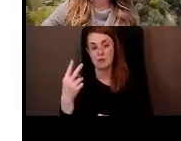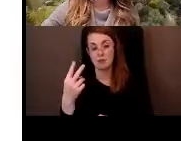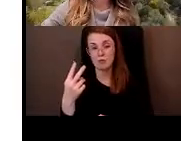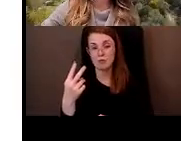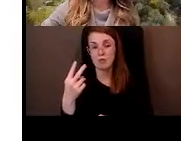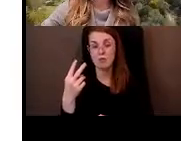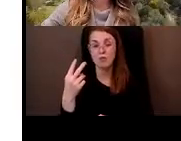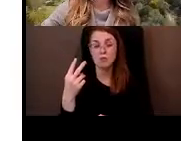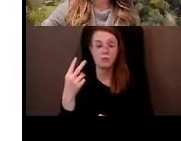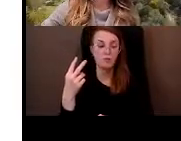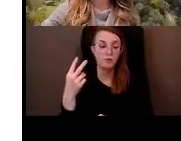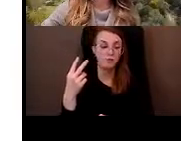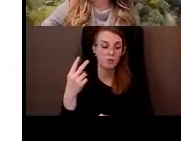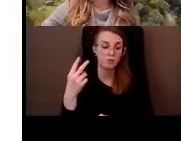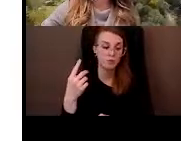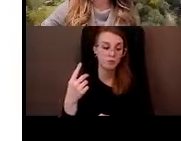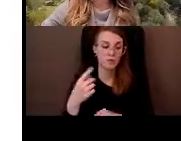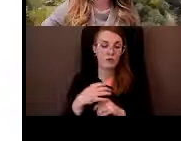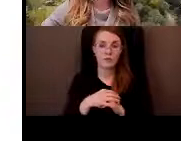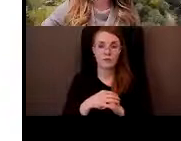2, 1.